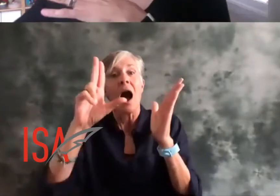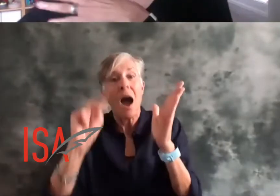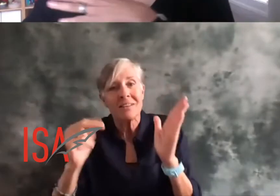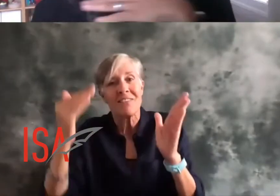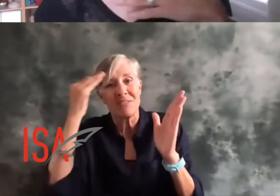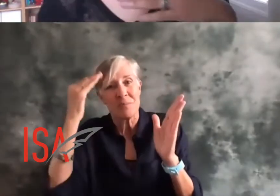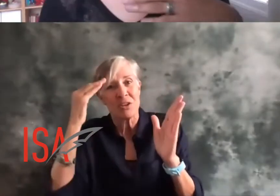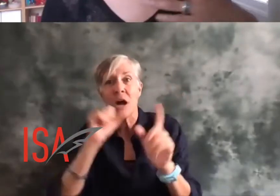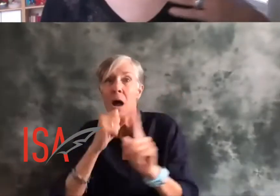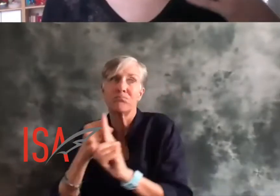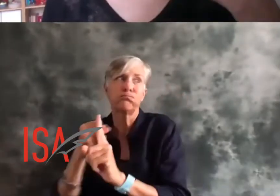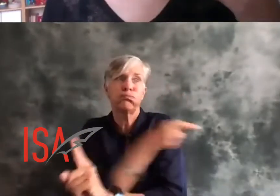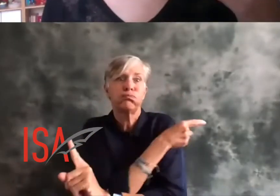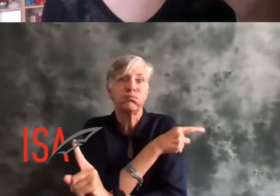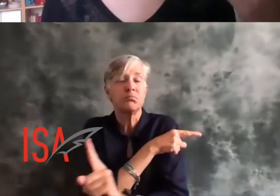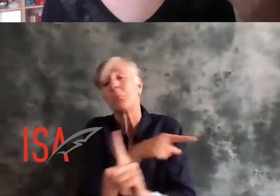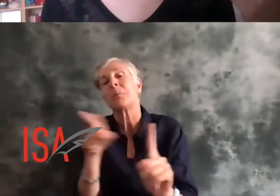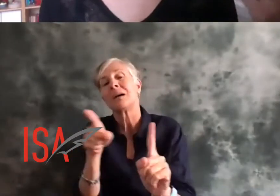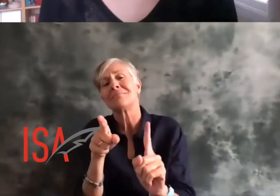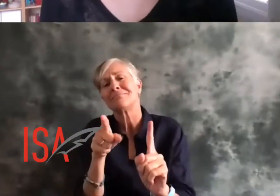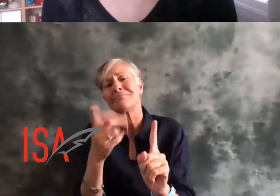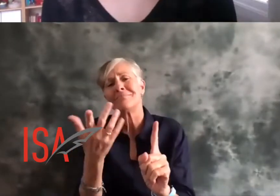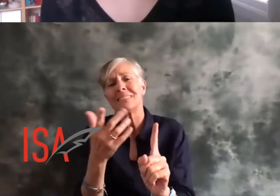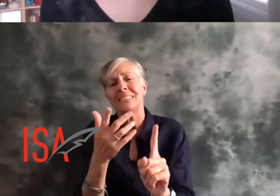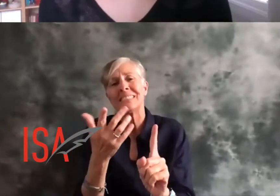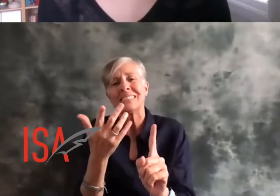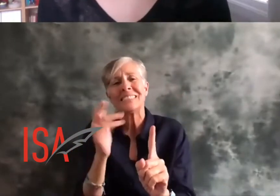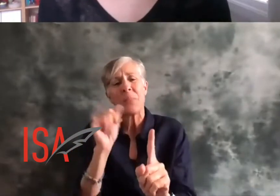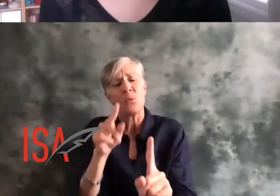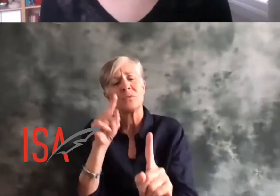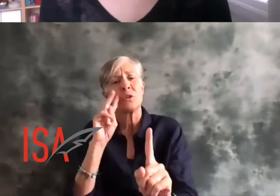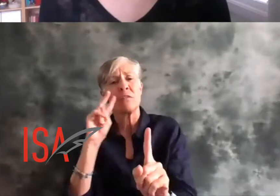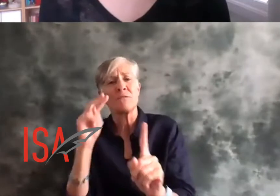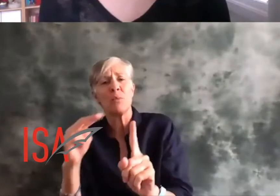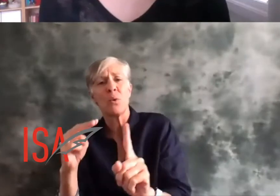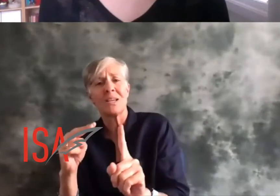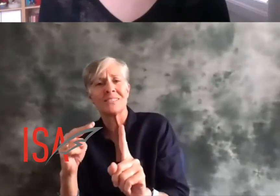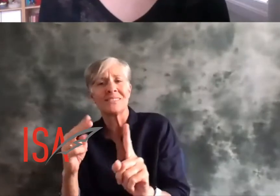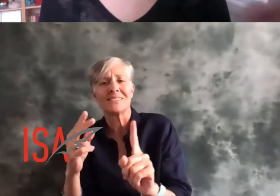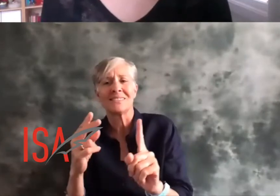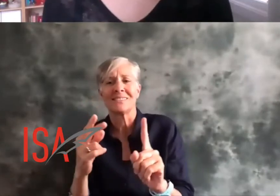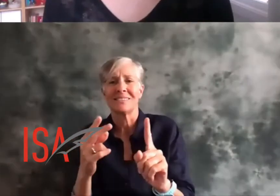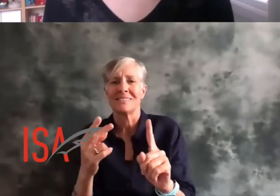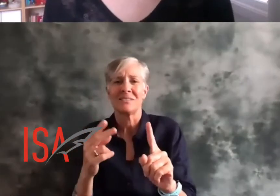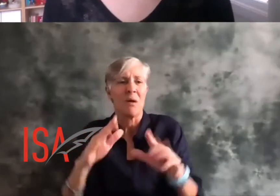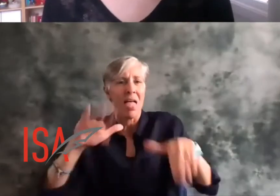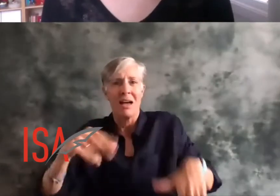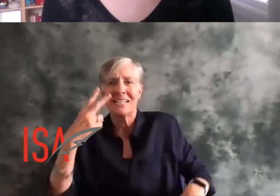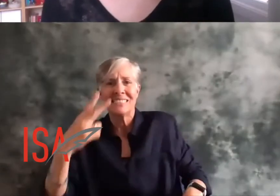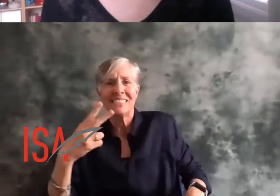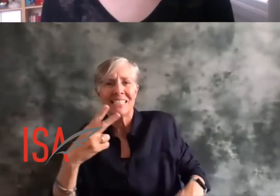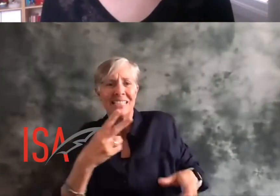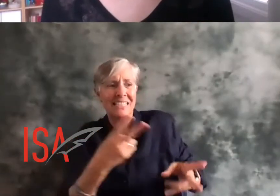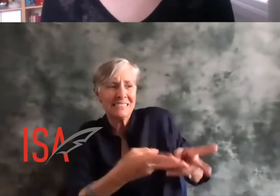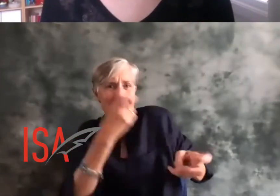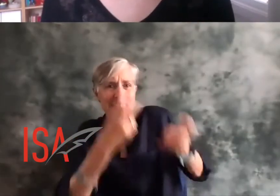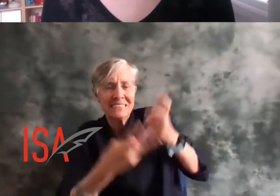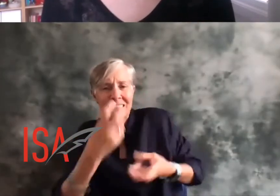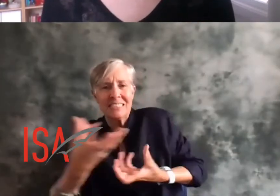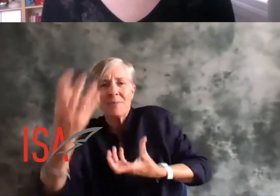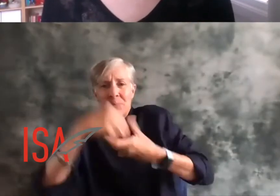way off left field, but bringing those points of view to light that we're just not getting to see nearly enough